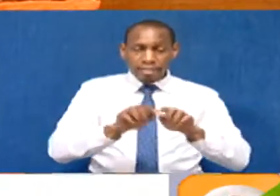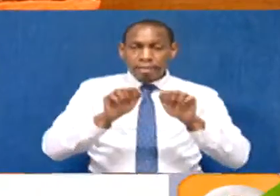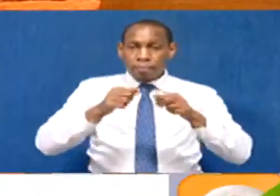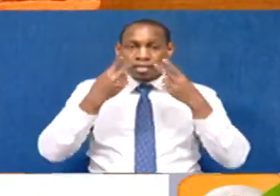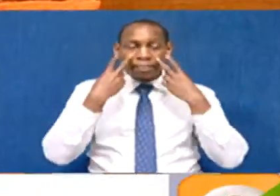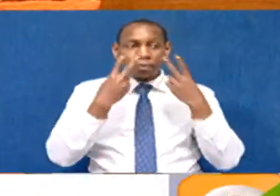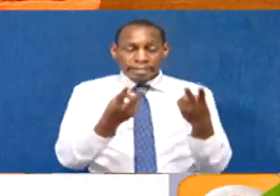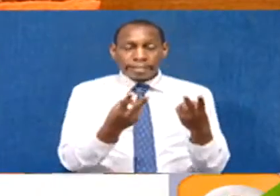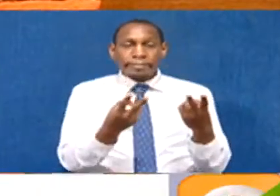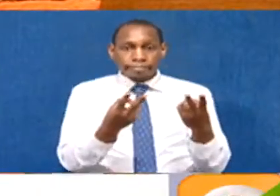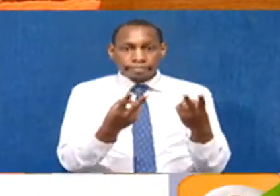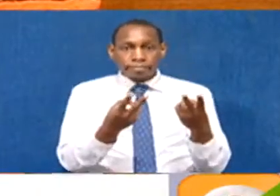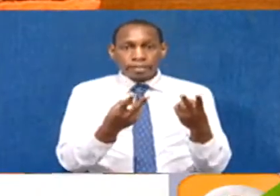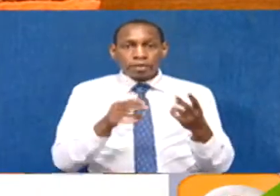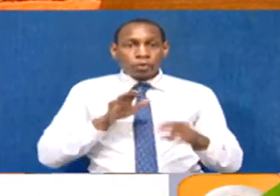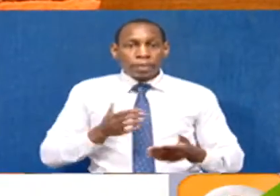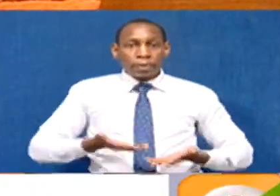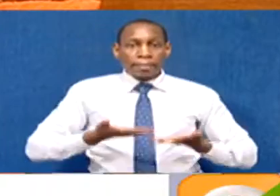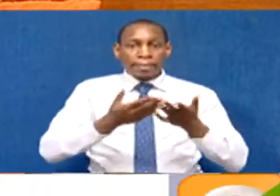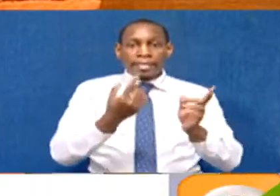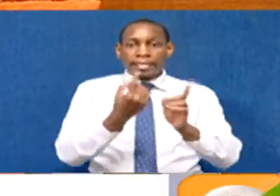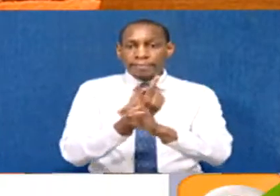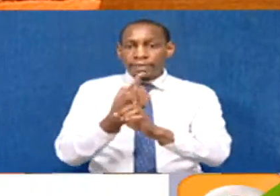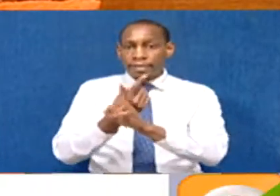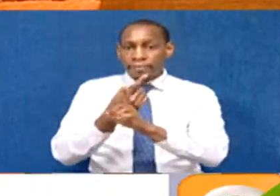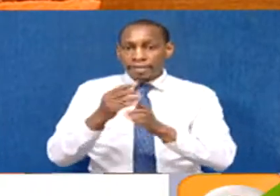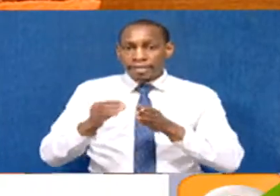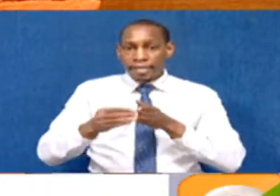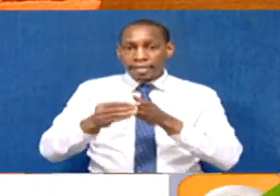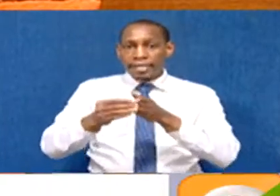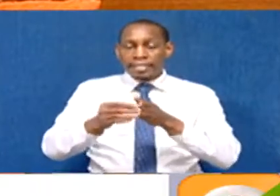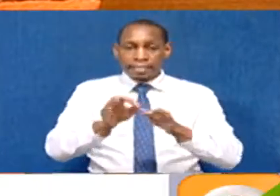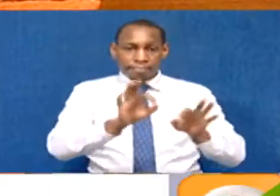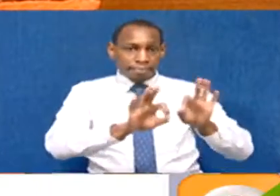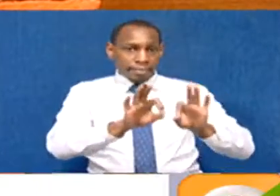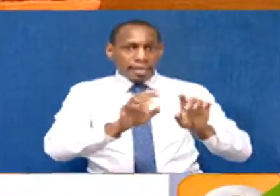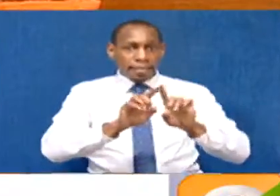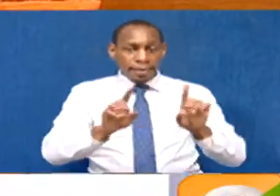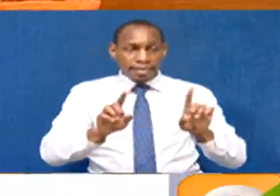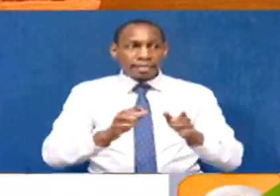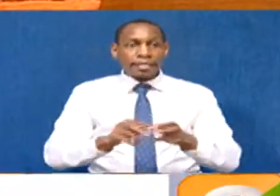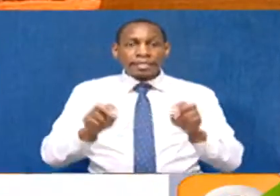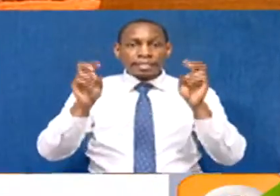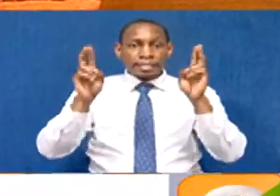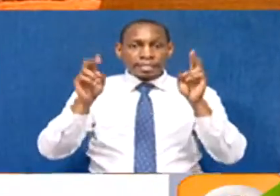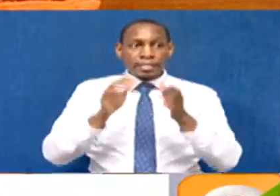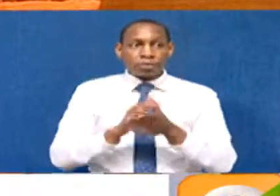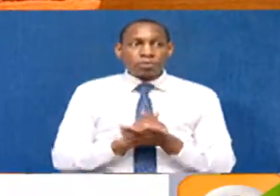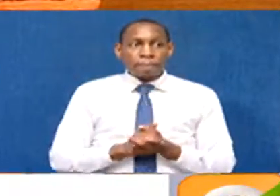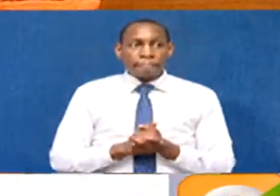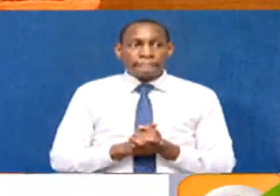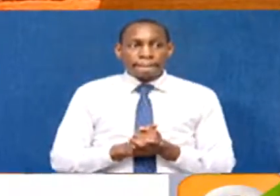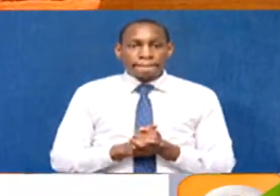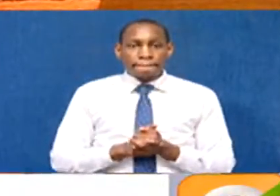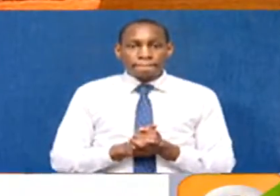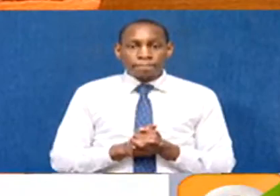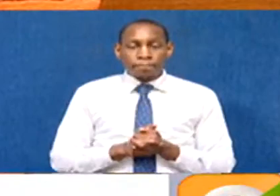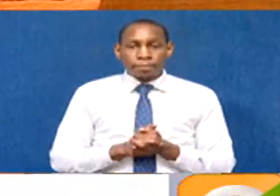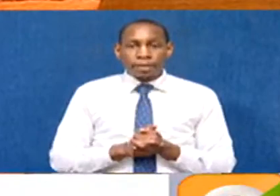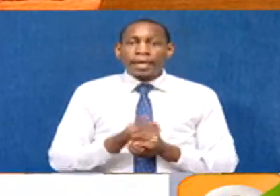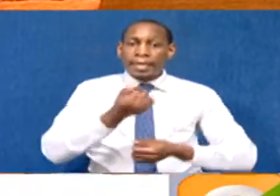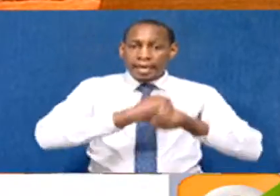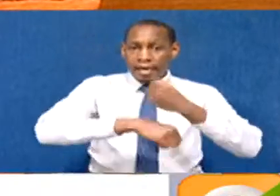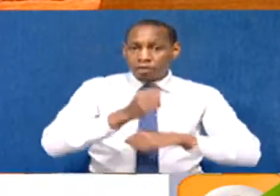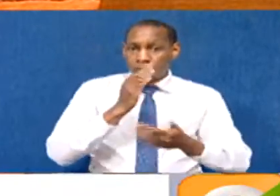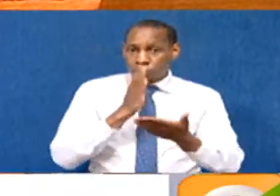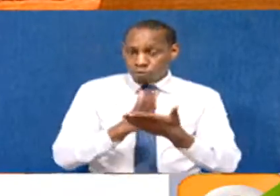see they are offering different type of leadership. But, you know, when it comes now to hitting the road, when